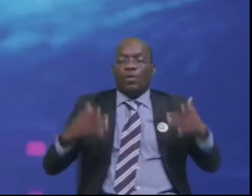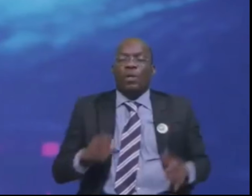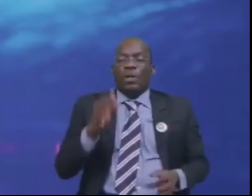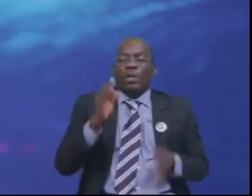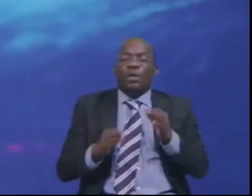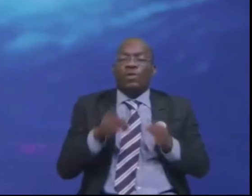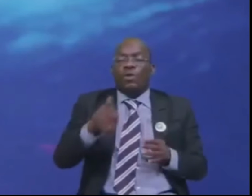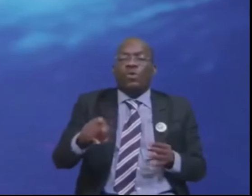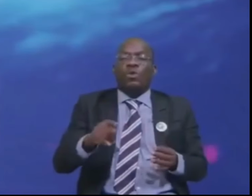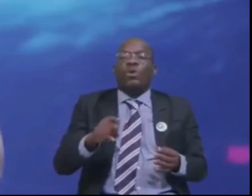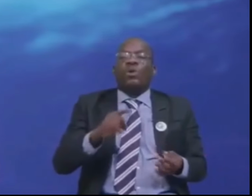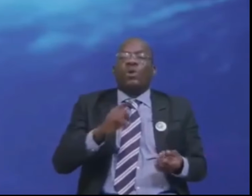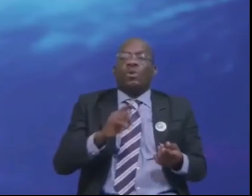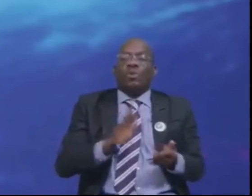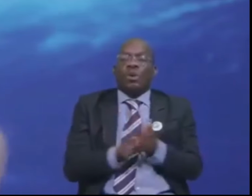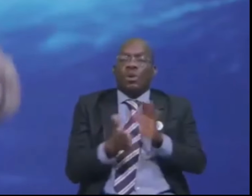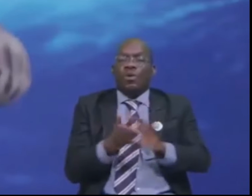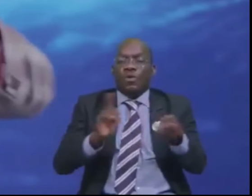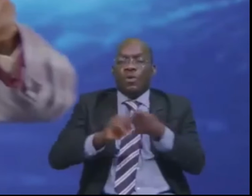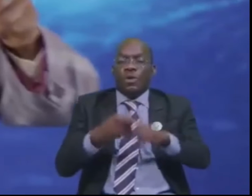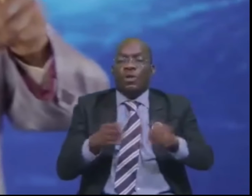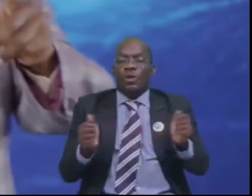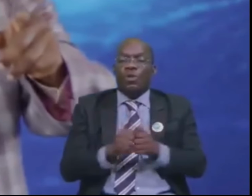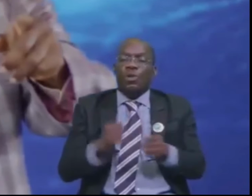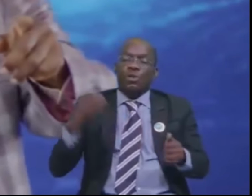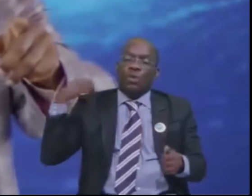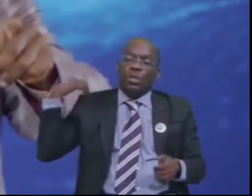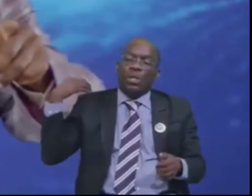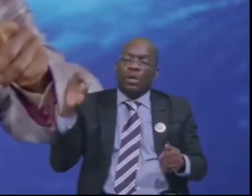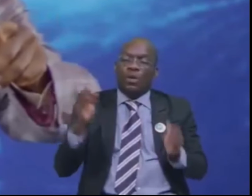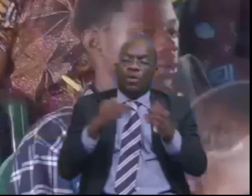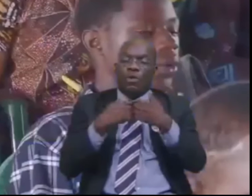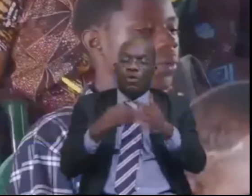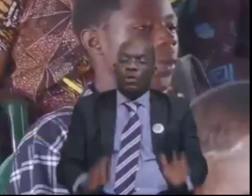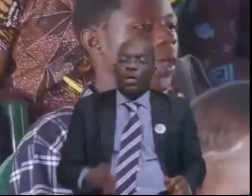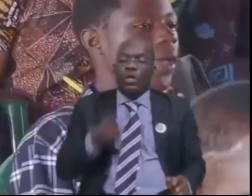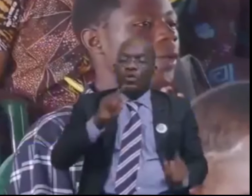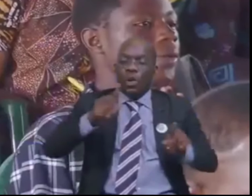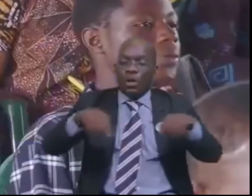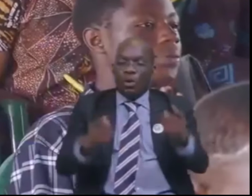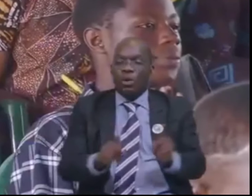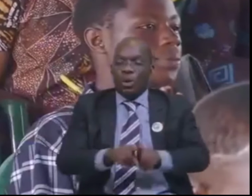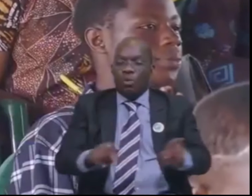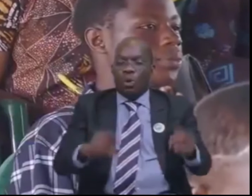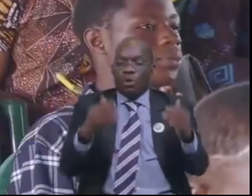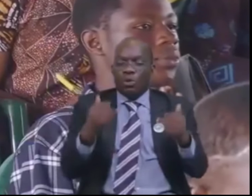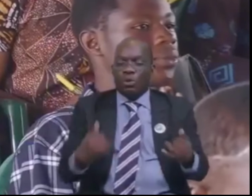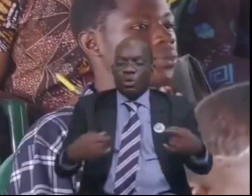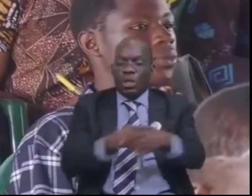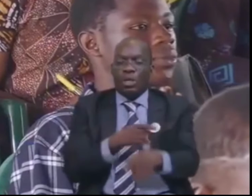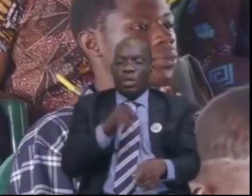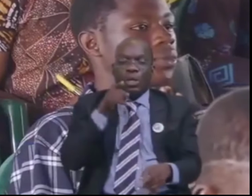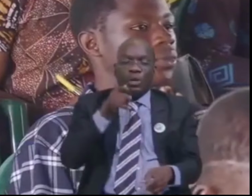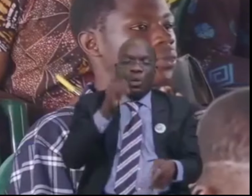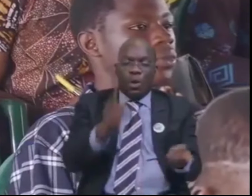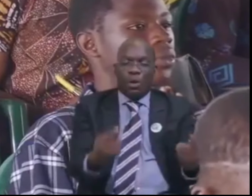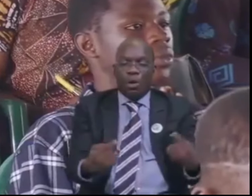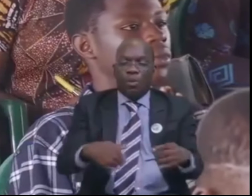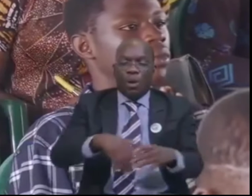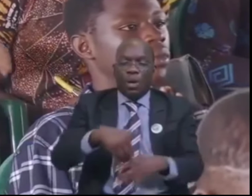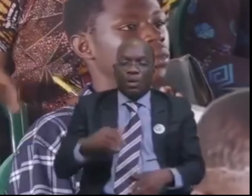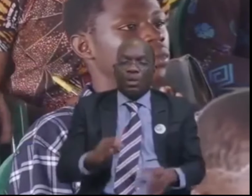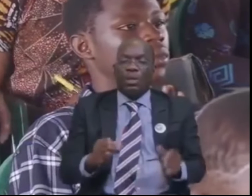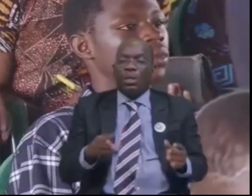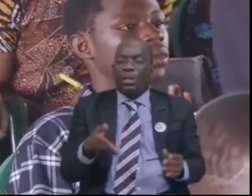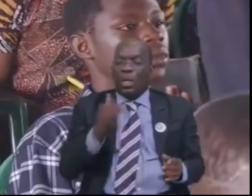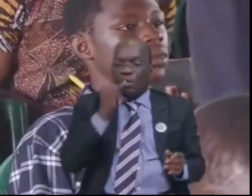losers, you are gone. But today, you come back. There is a path that leads to